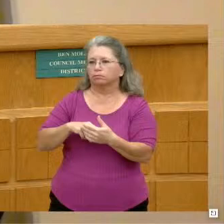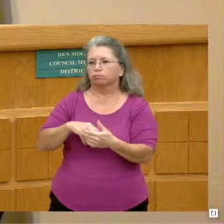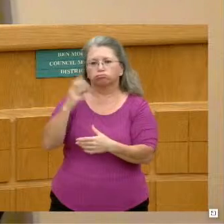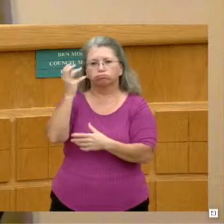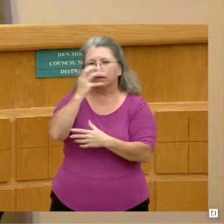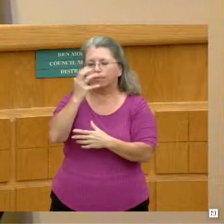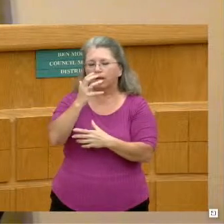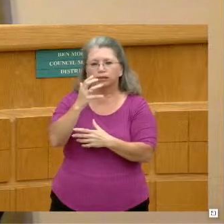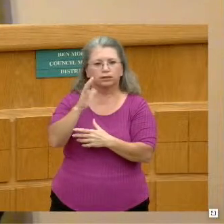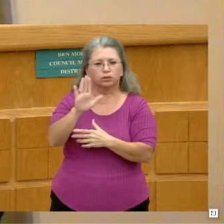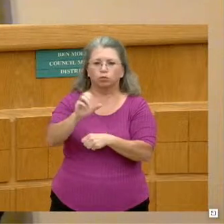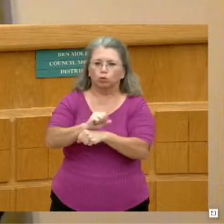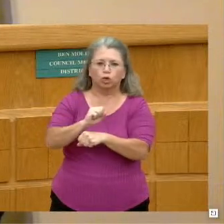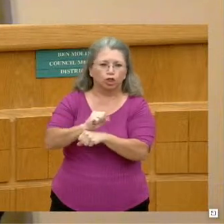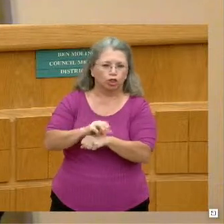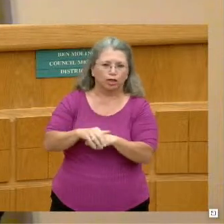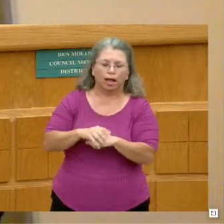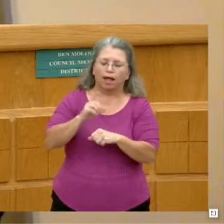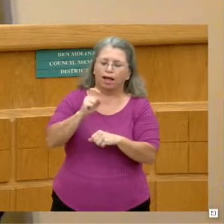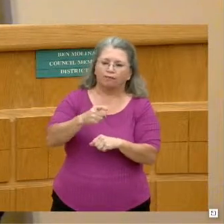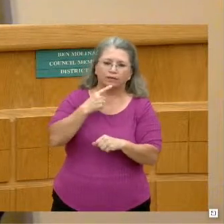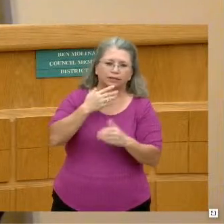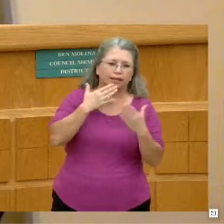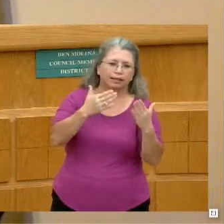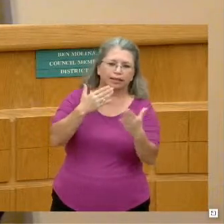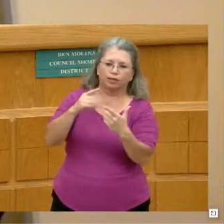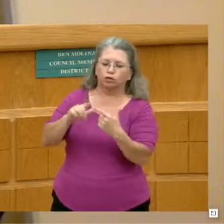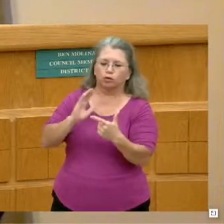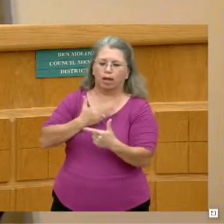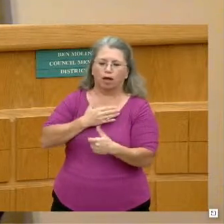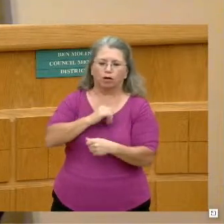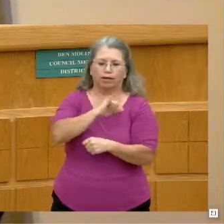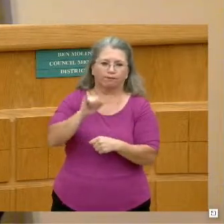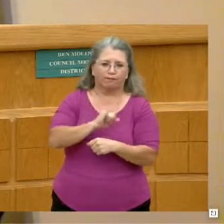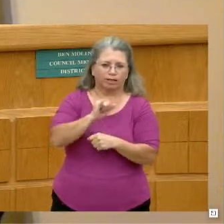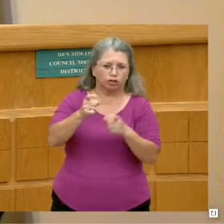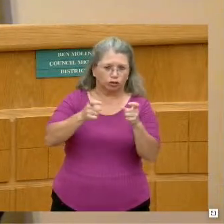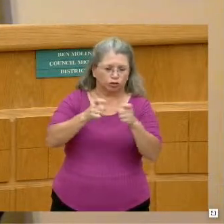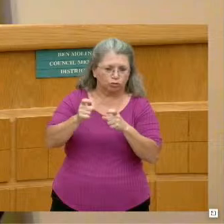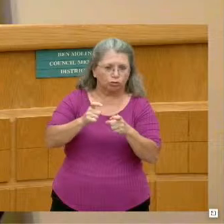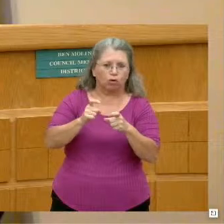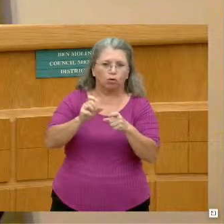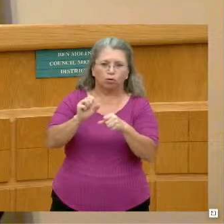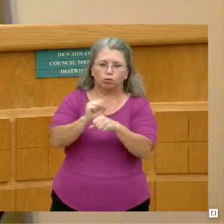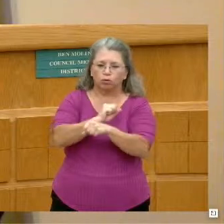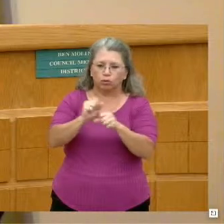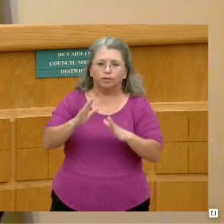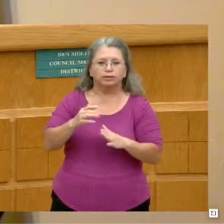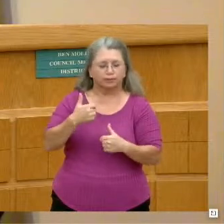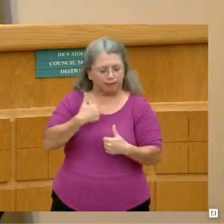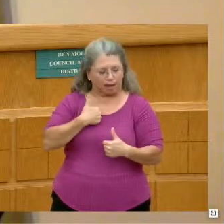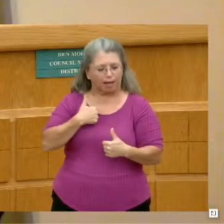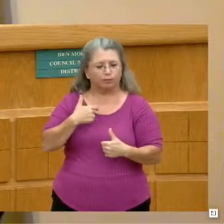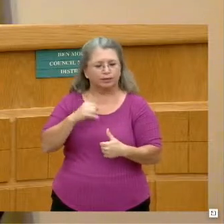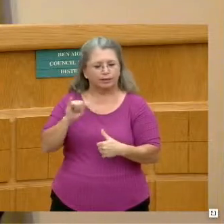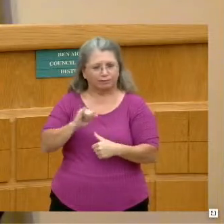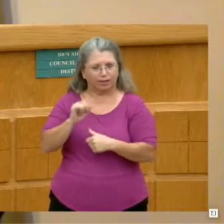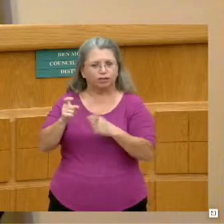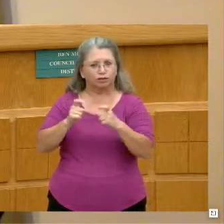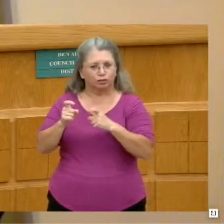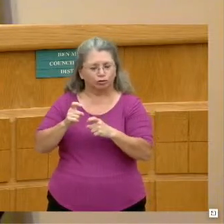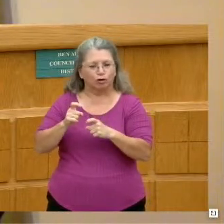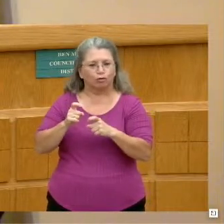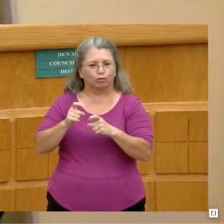doing right now. I have to say thank you to our infection control practitioners. I was an infection control practitioner myself for